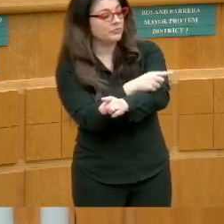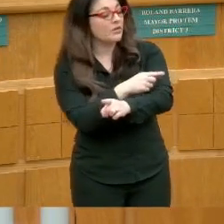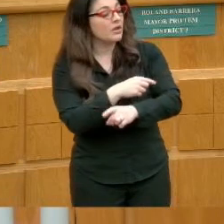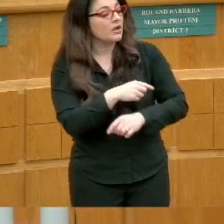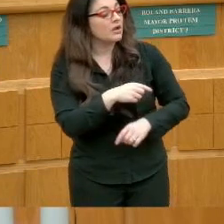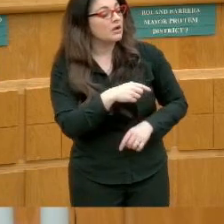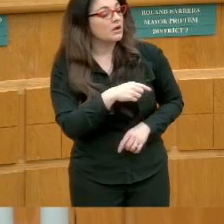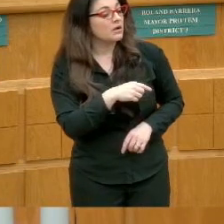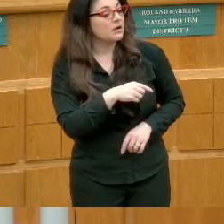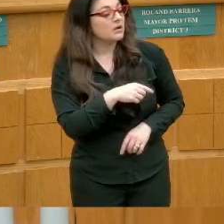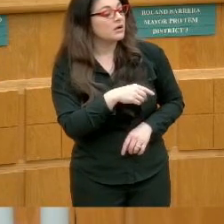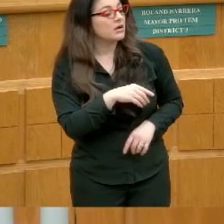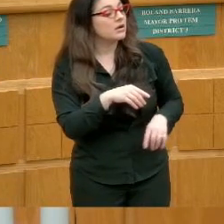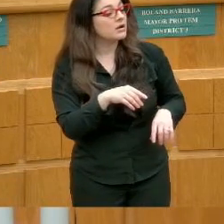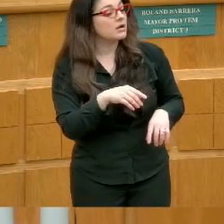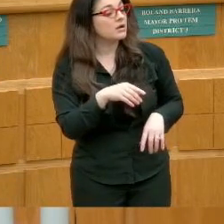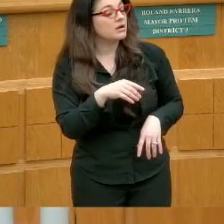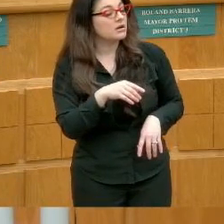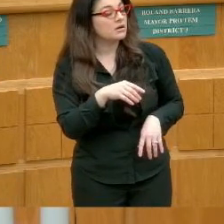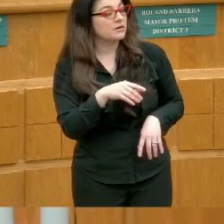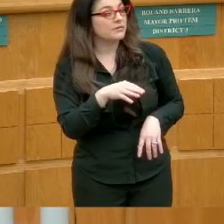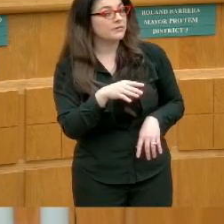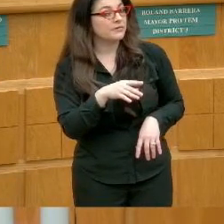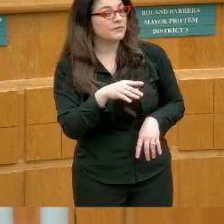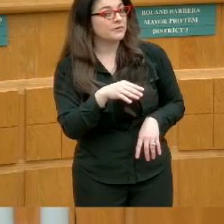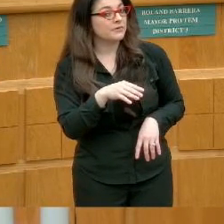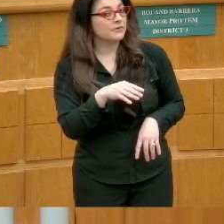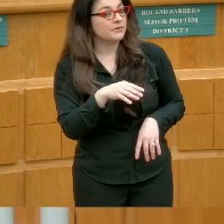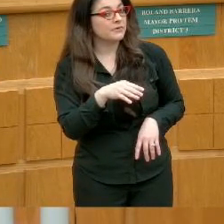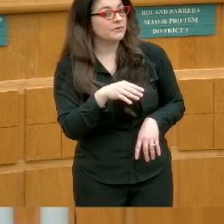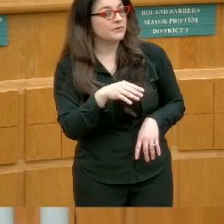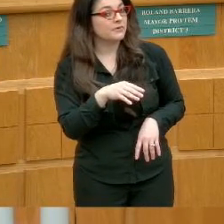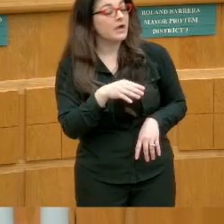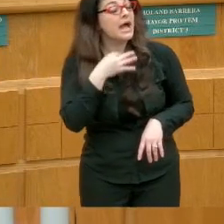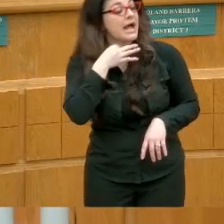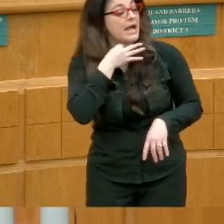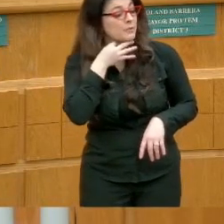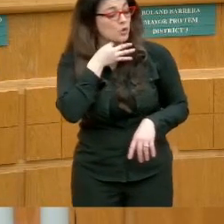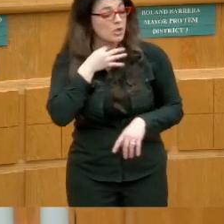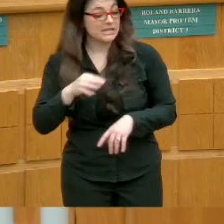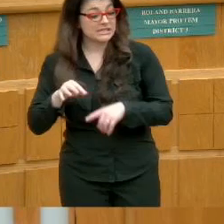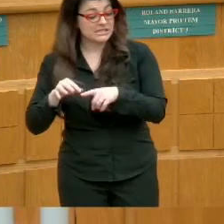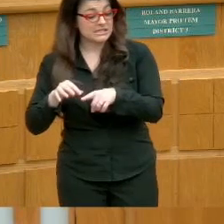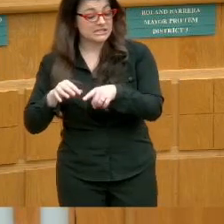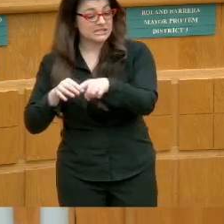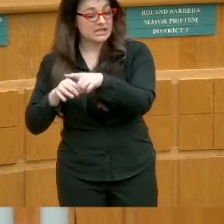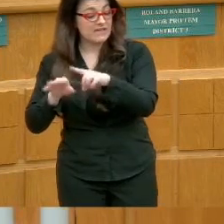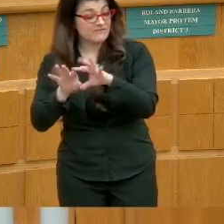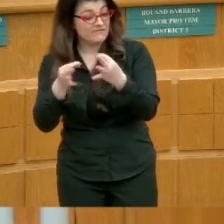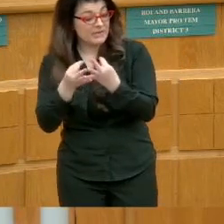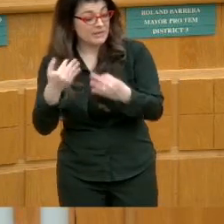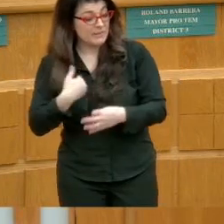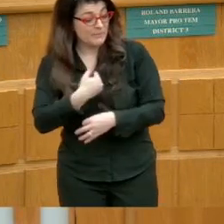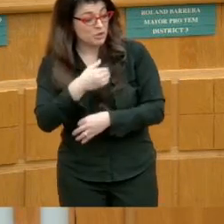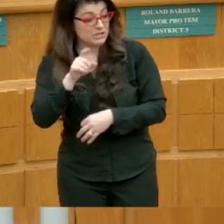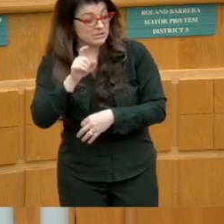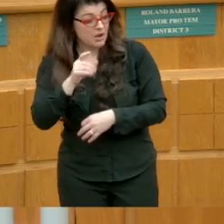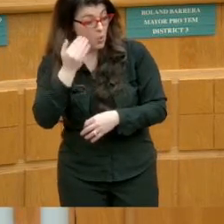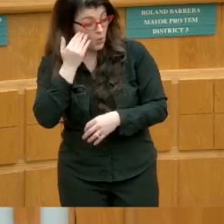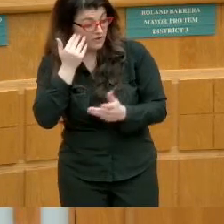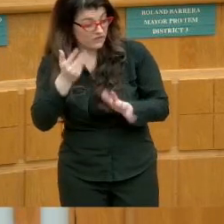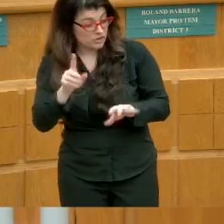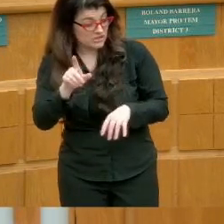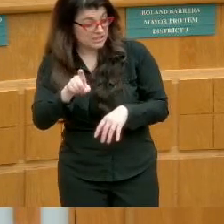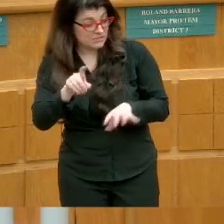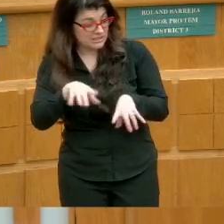to, they're aware, I'm sure, and do they need to get those family members tested? Family members actually,